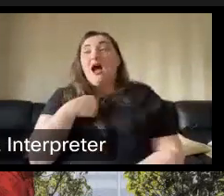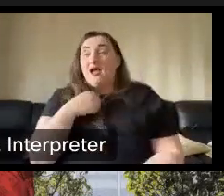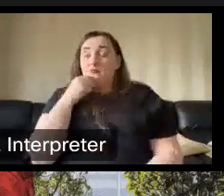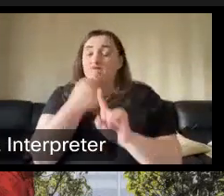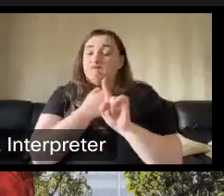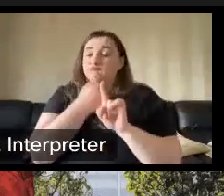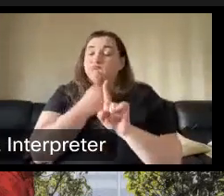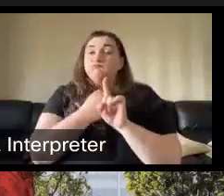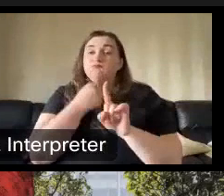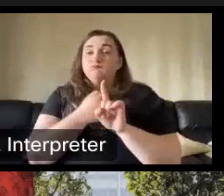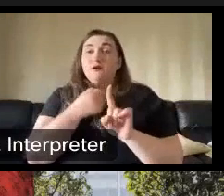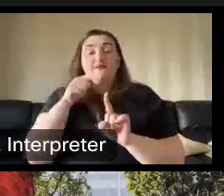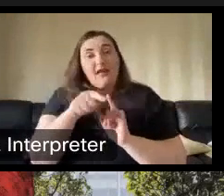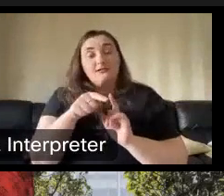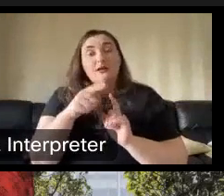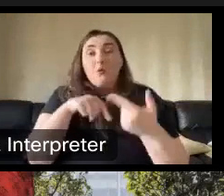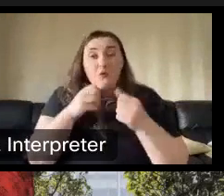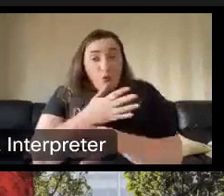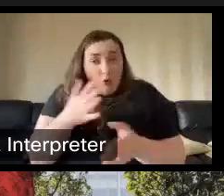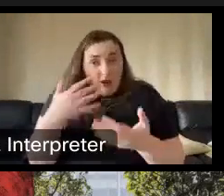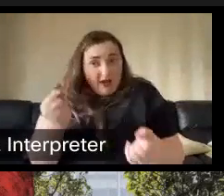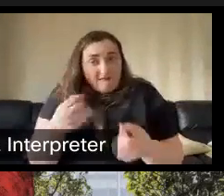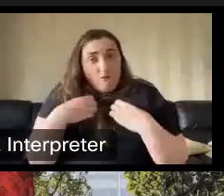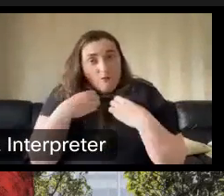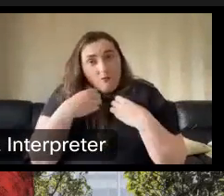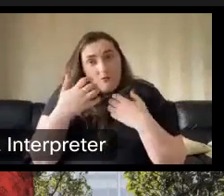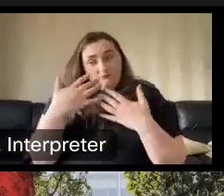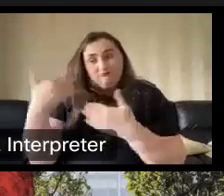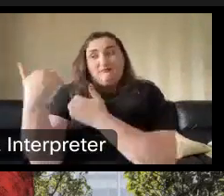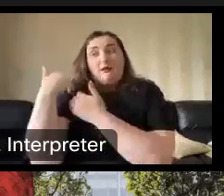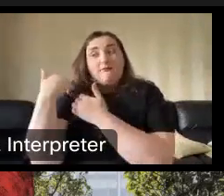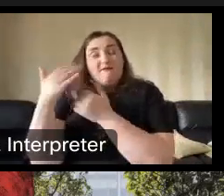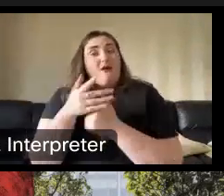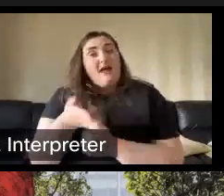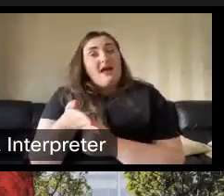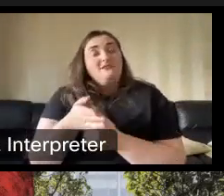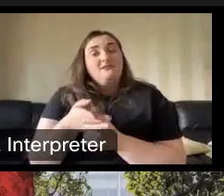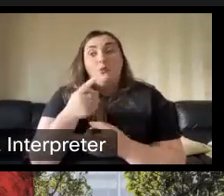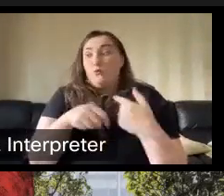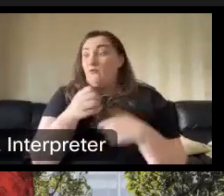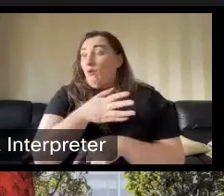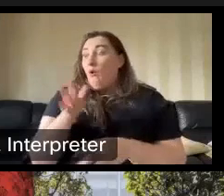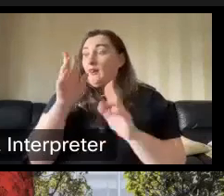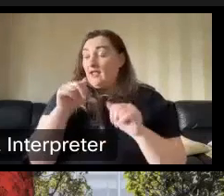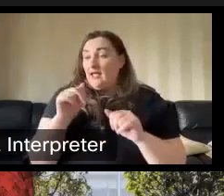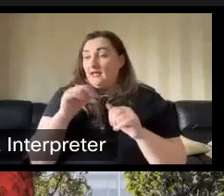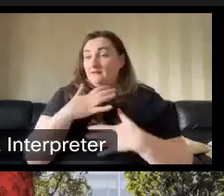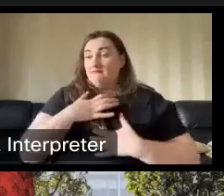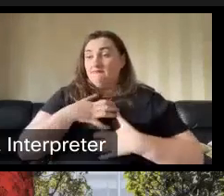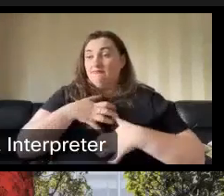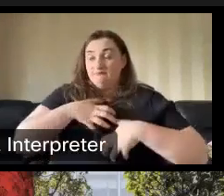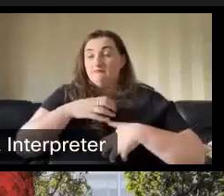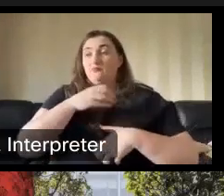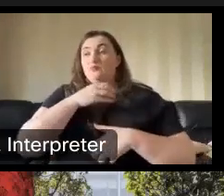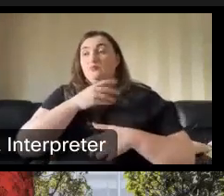think, and we all have responsibility for that. We all can adopt two different